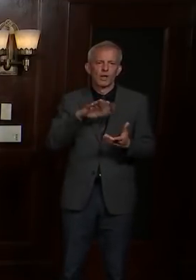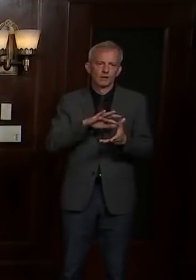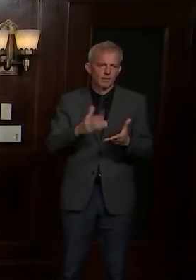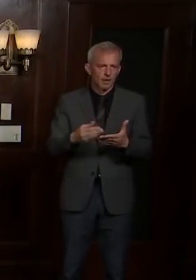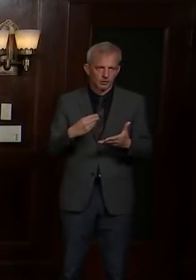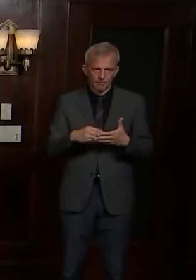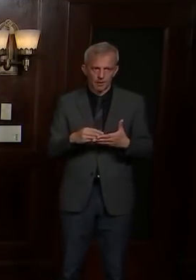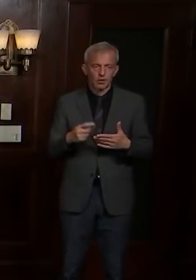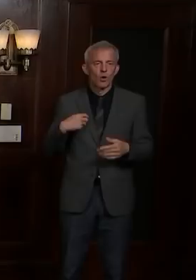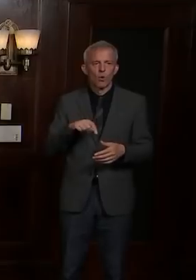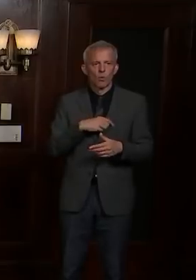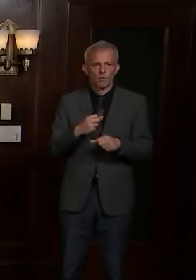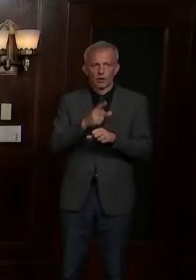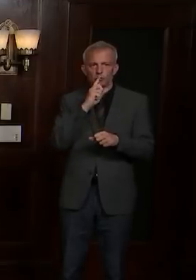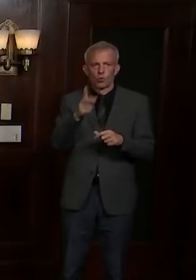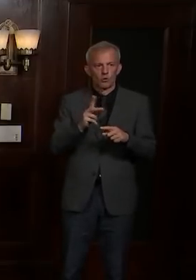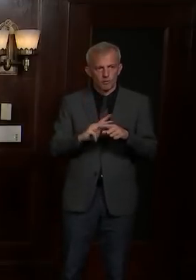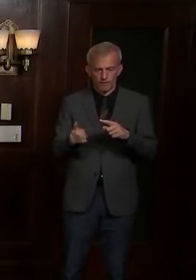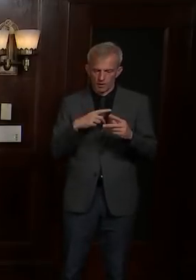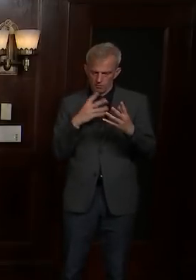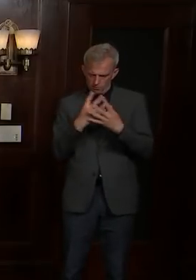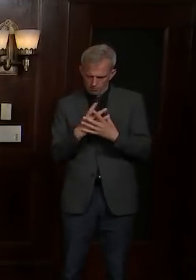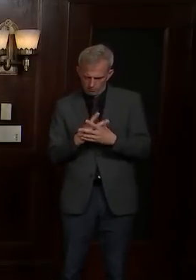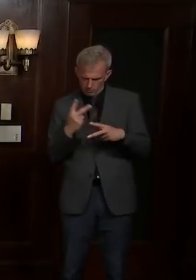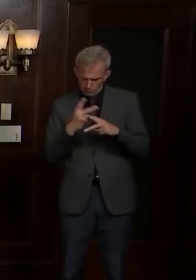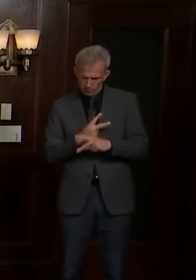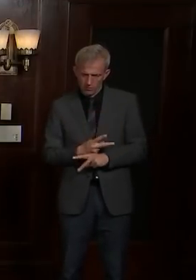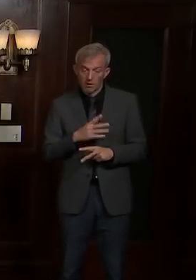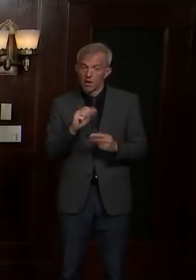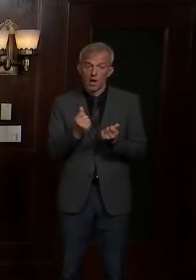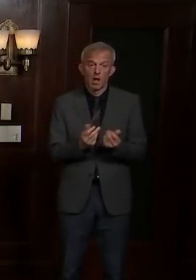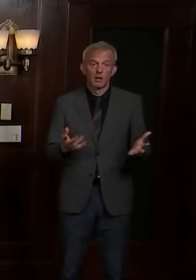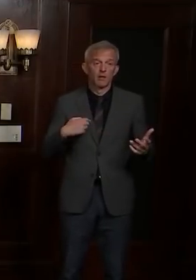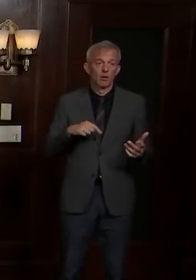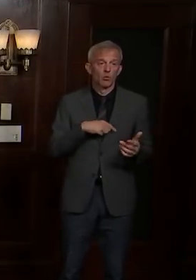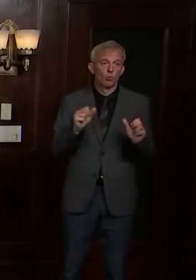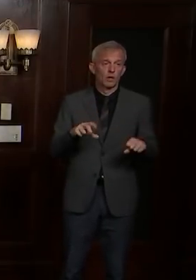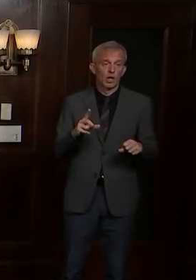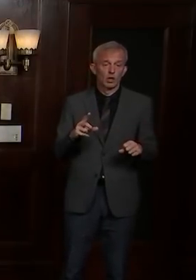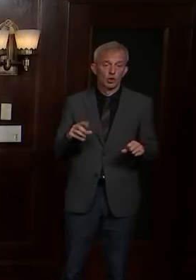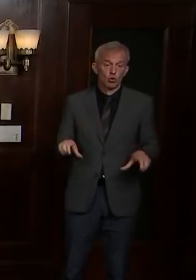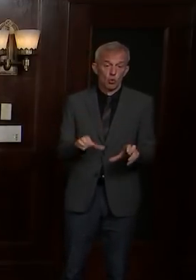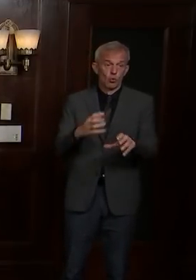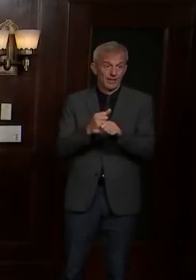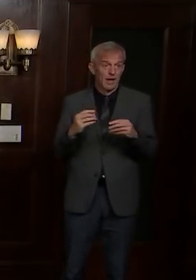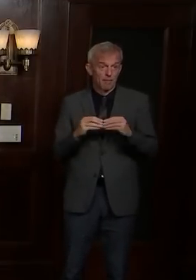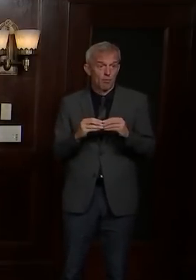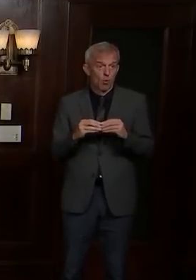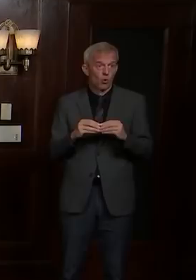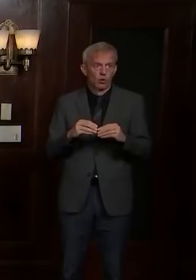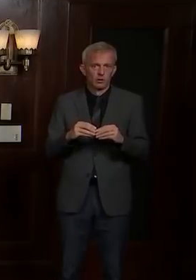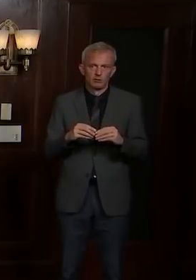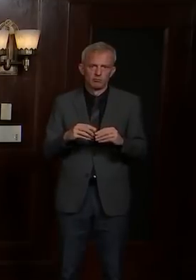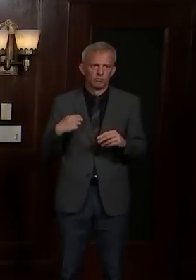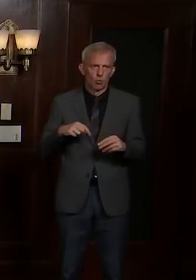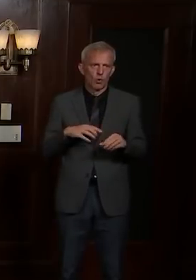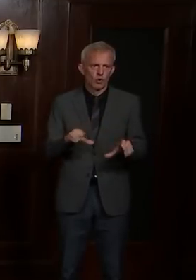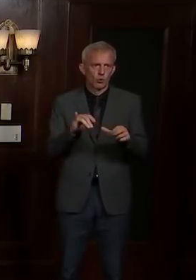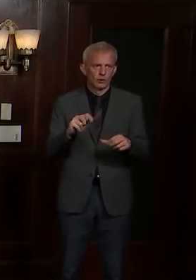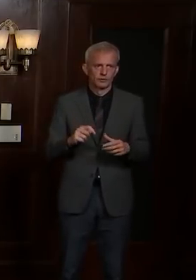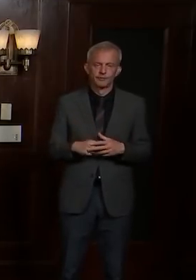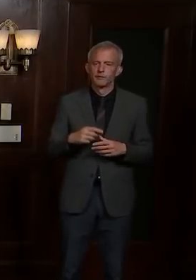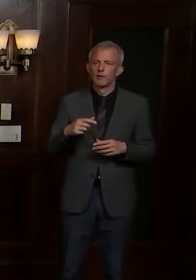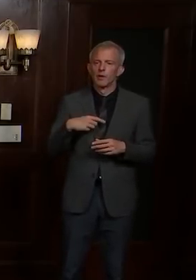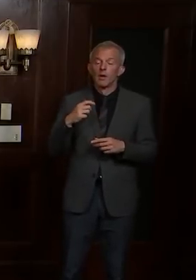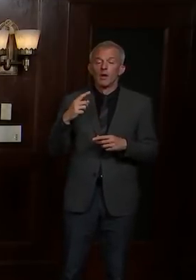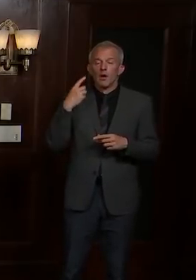sure professionals sort through that. And anything we can do to get more, yes, we are doing that. In terms of legal action on businesses, there's been 8 that have been